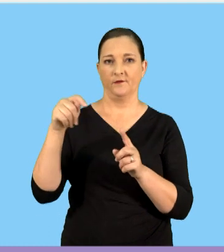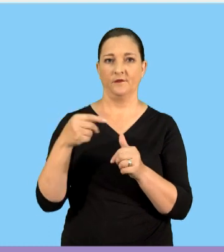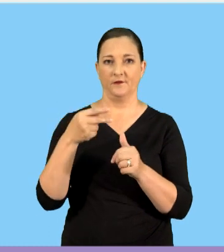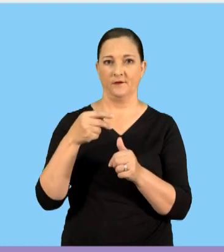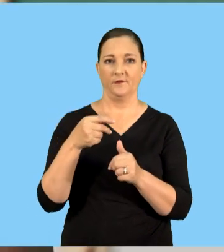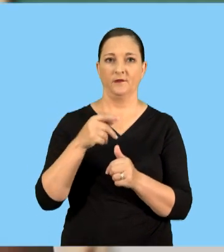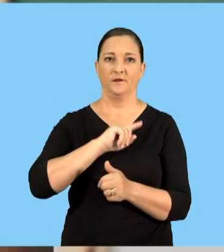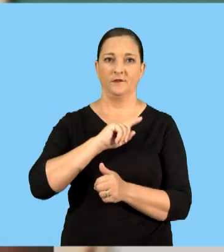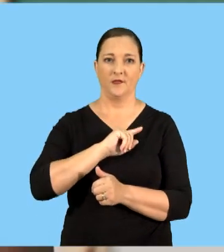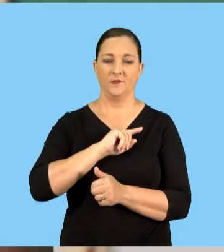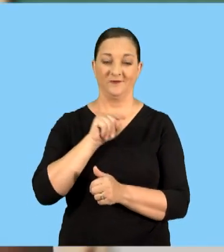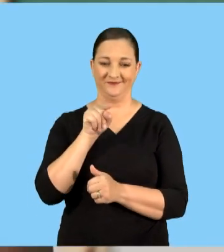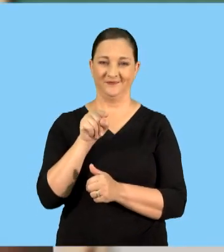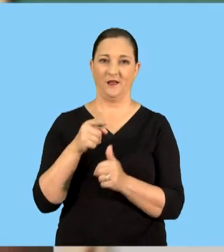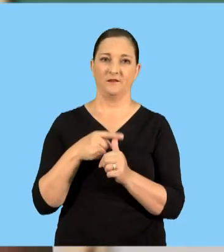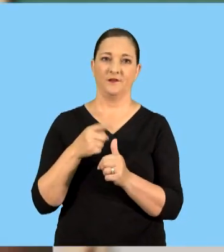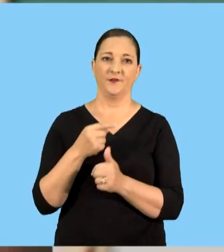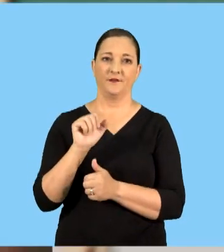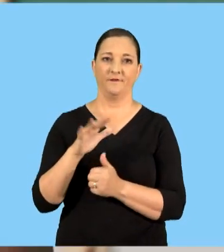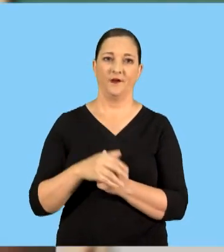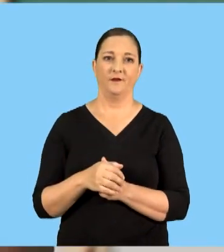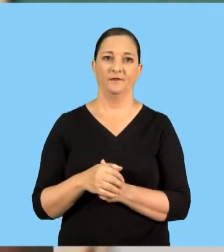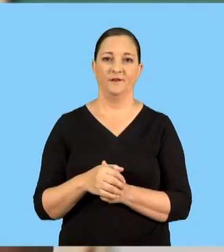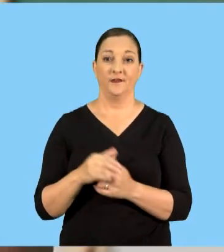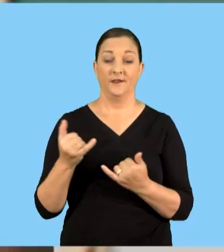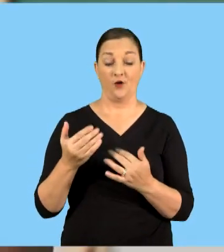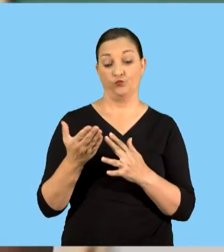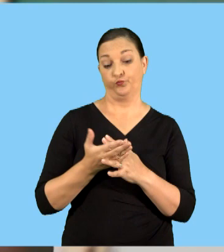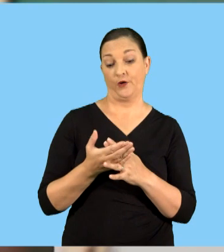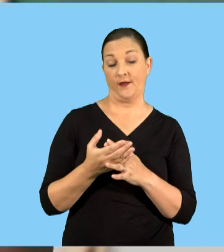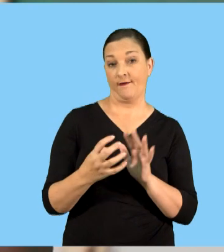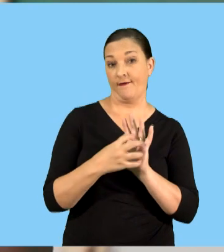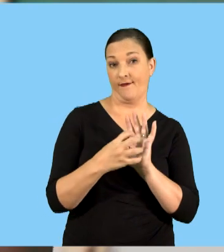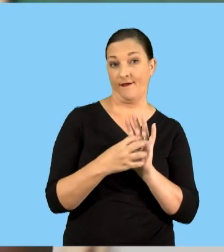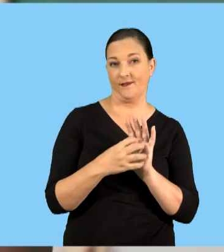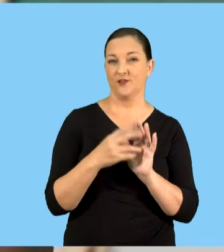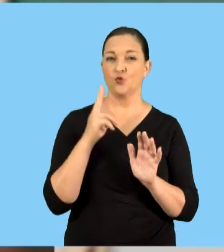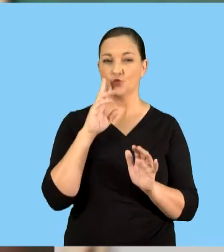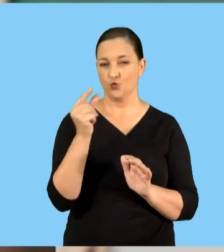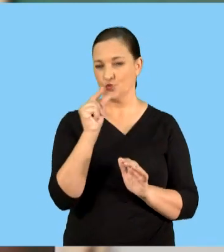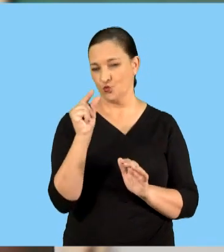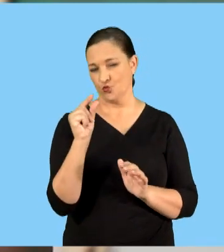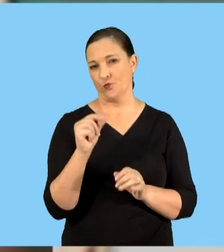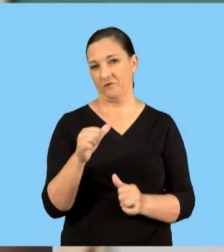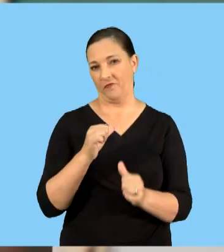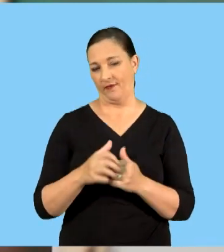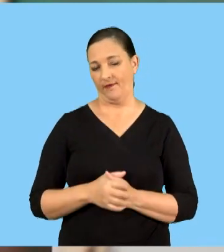5. The 5 is the cube root. Let's quickly go to an ad break,